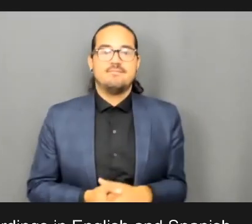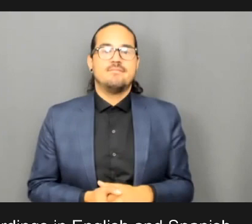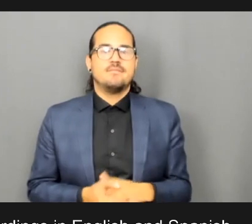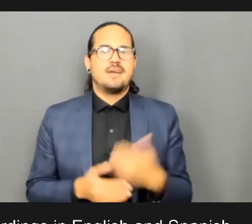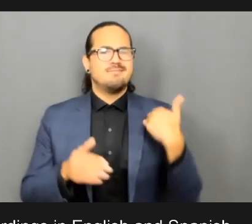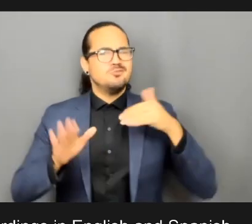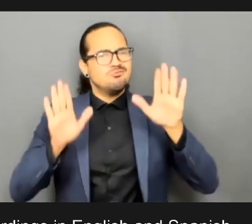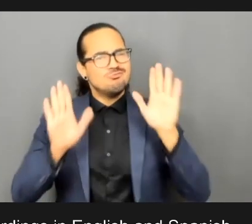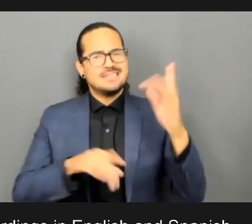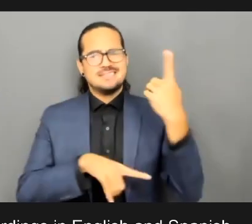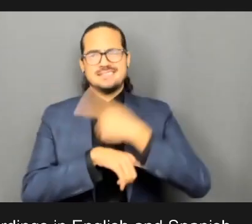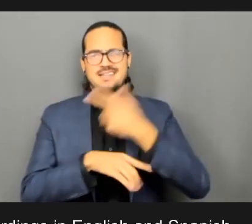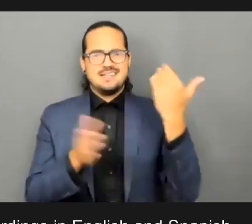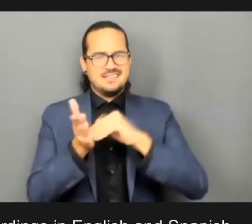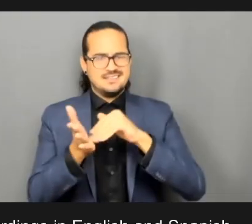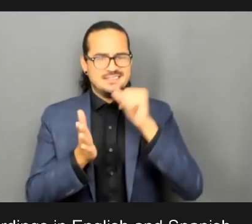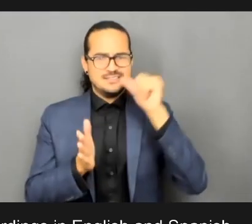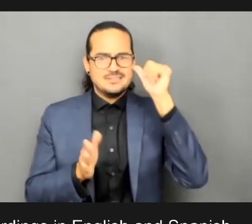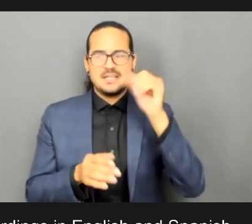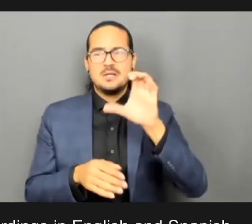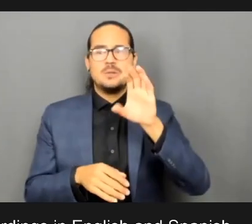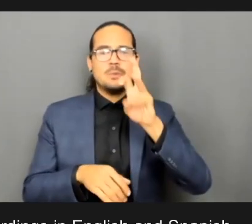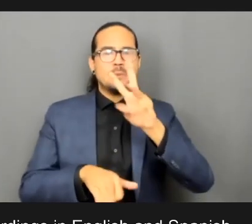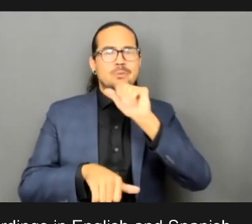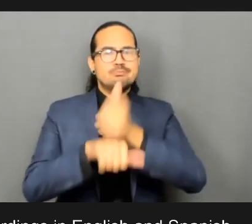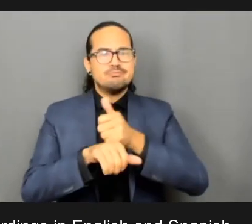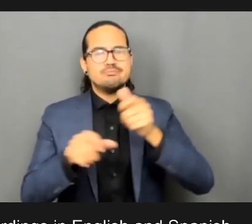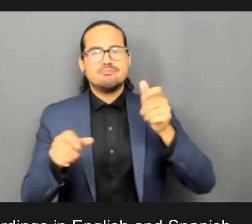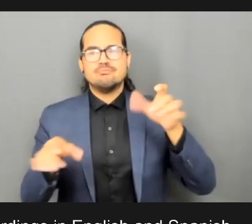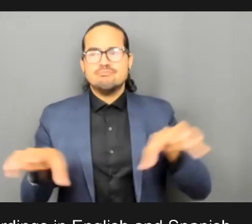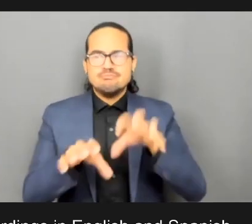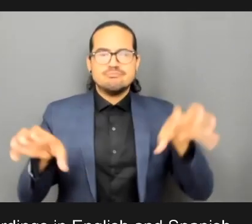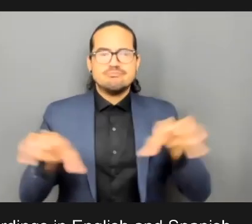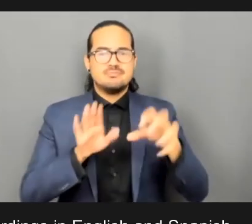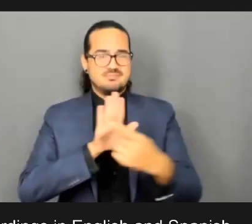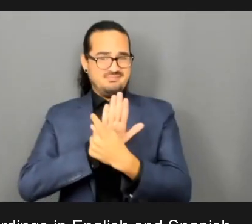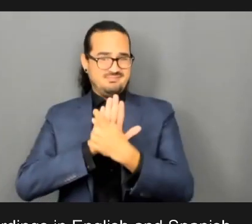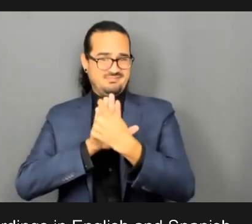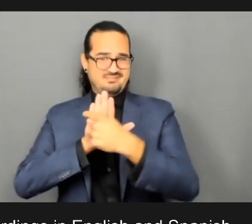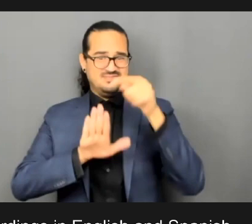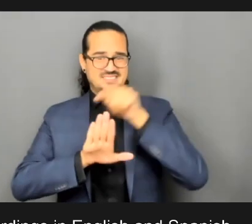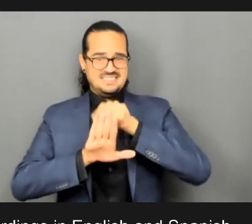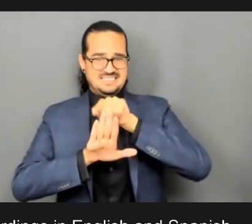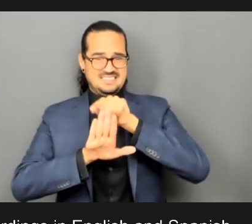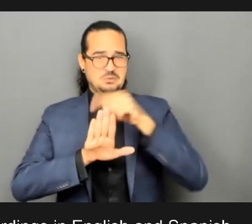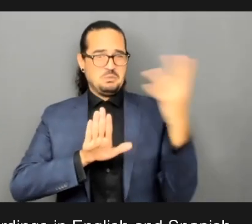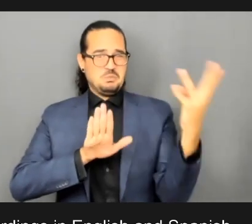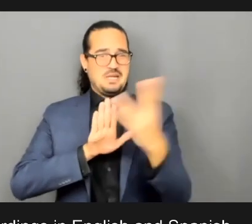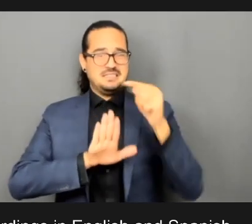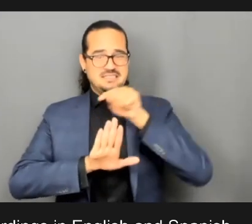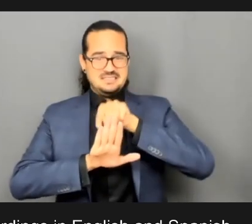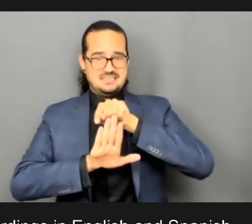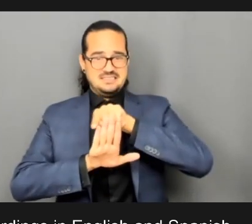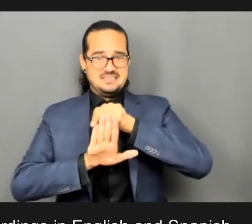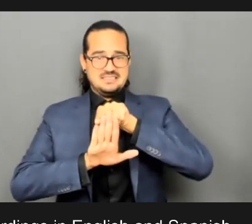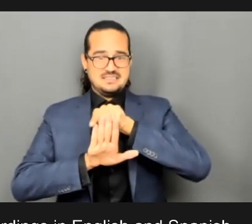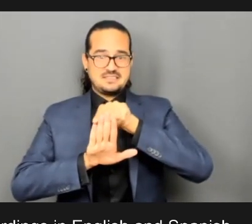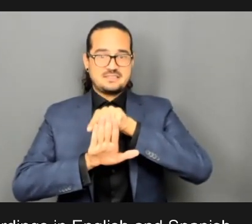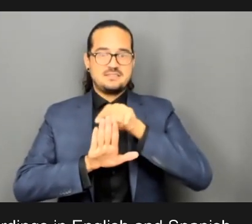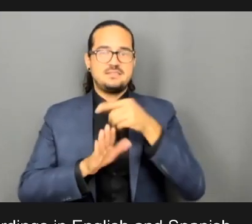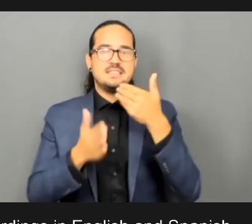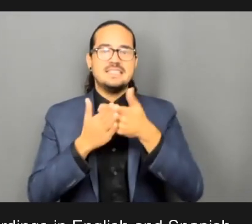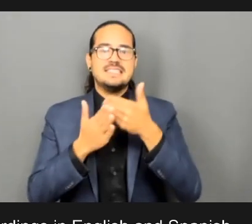folks actively engaged on the west side of the fire, down around DP 30, and then up here where we conducted the burnout 2 days